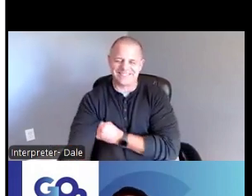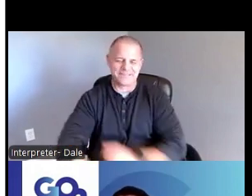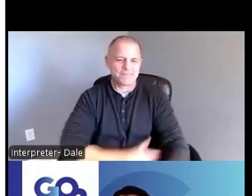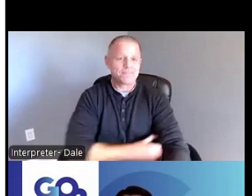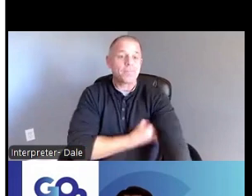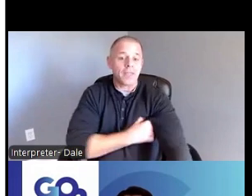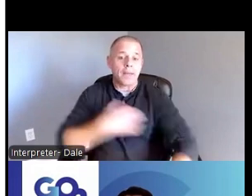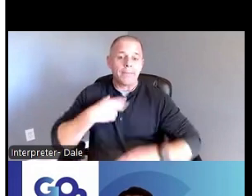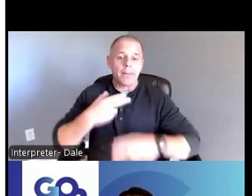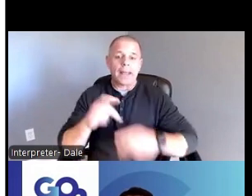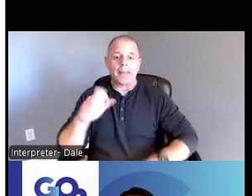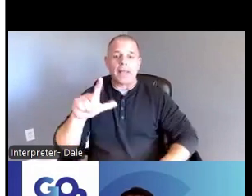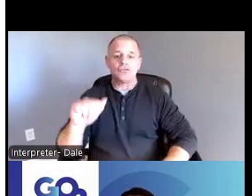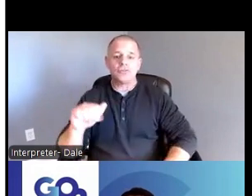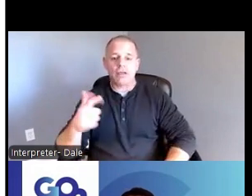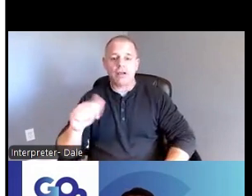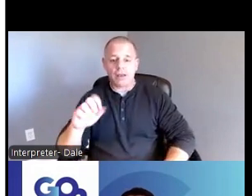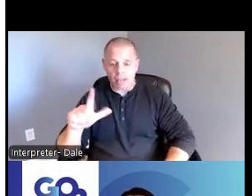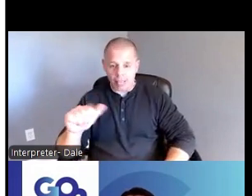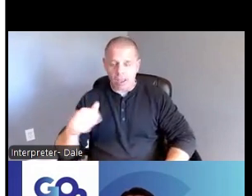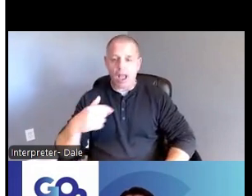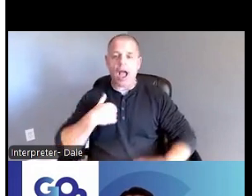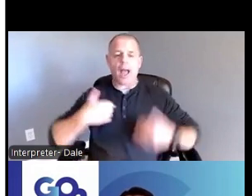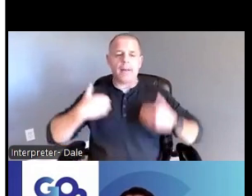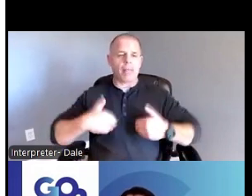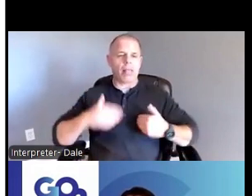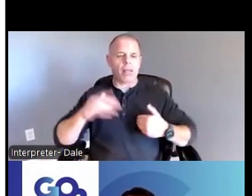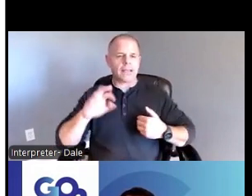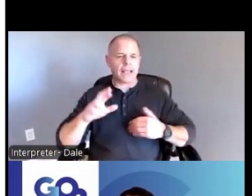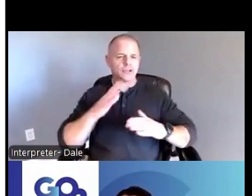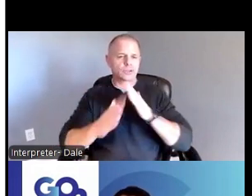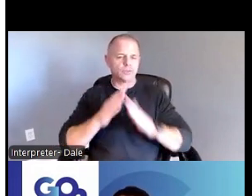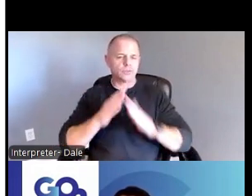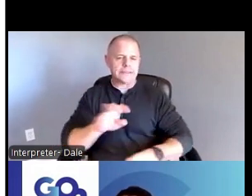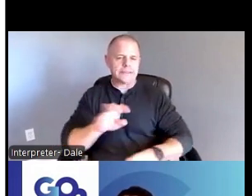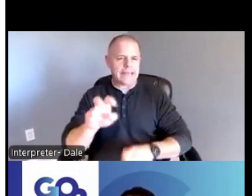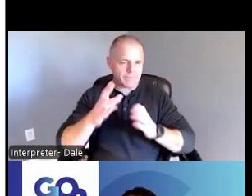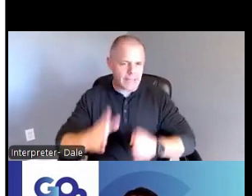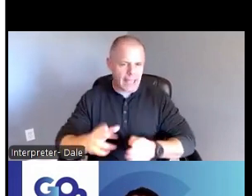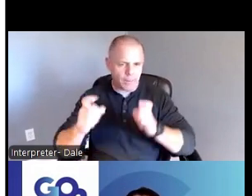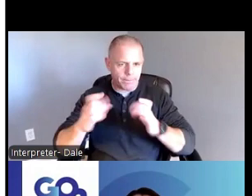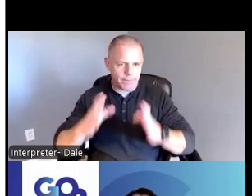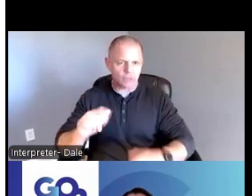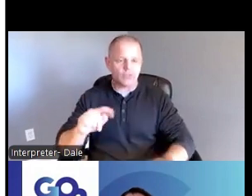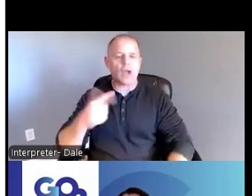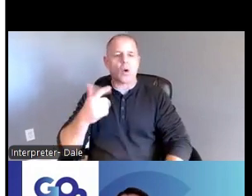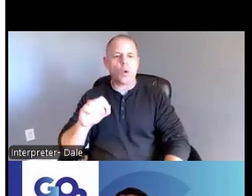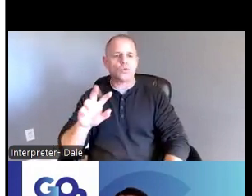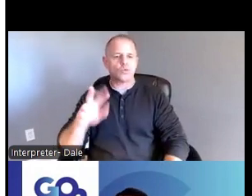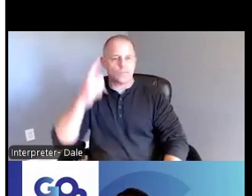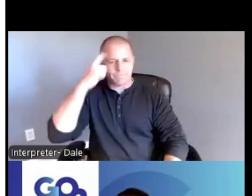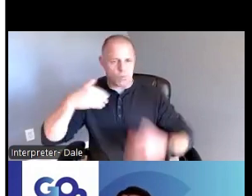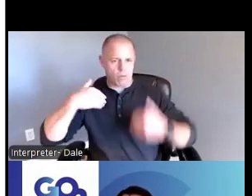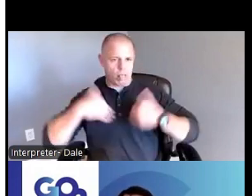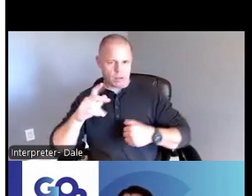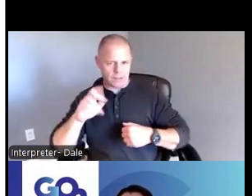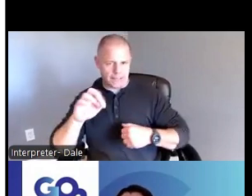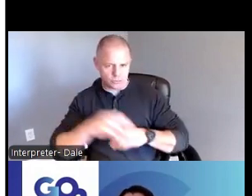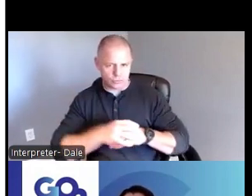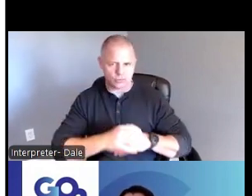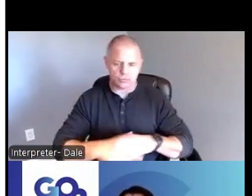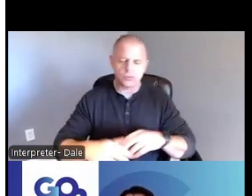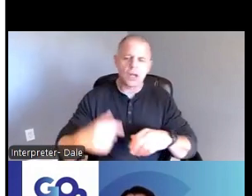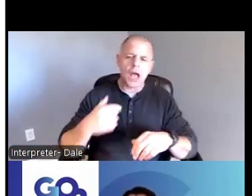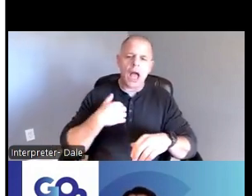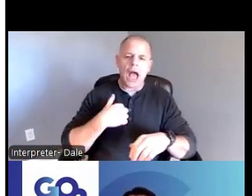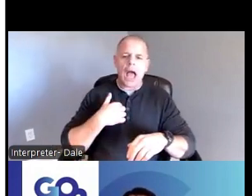name is Angela Ganella, and I am the Lung Cancer Community Navigator Manager at Go-To for Lung Cancer. So I am kind of